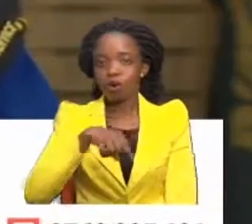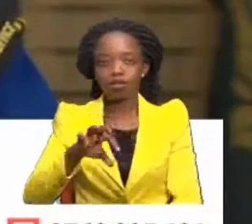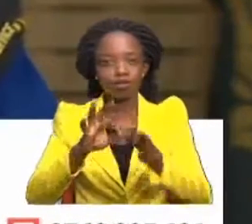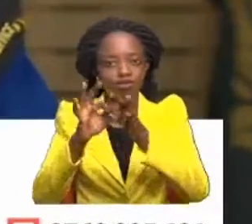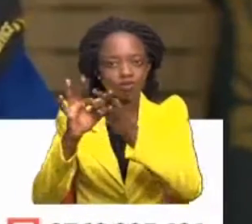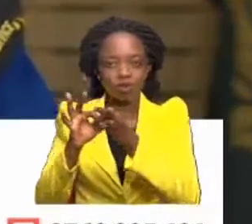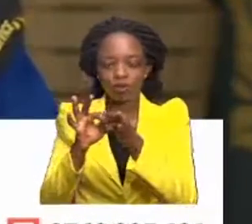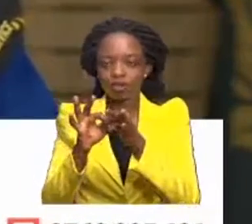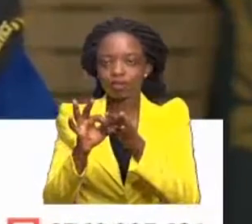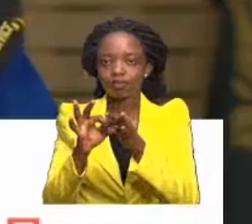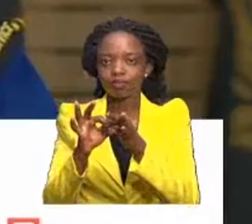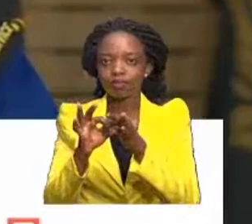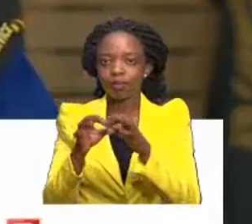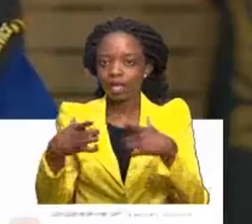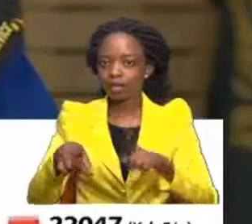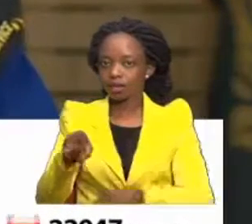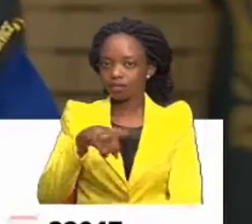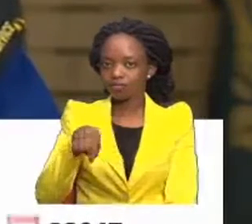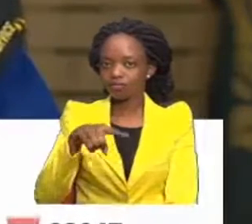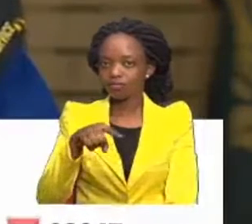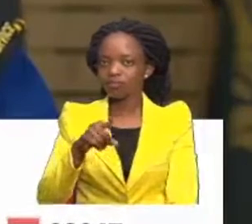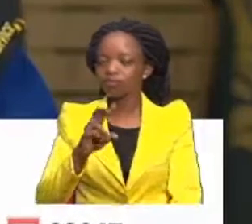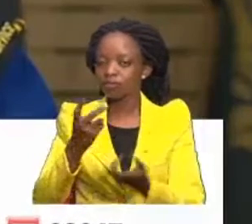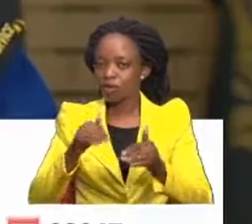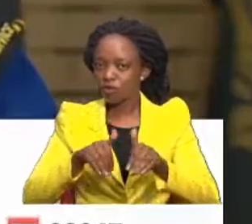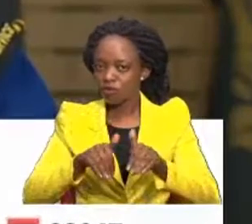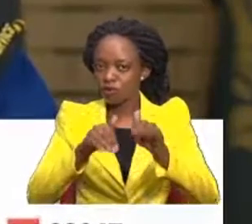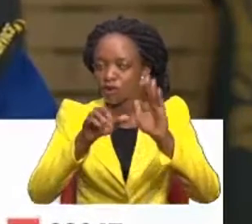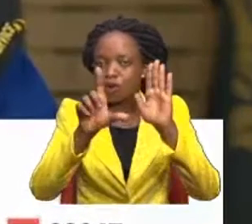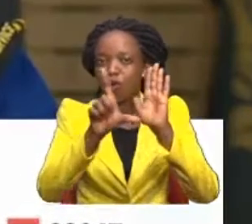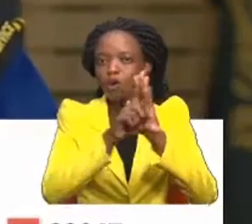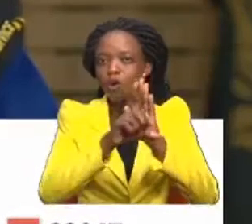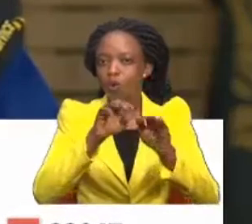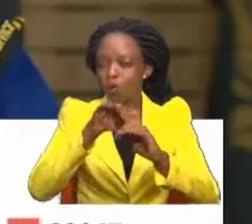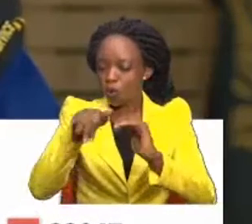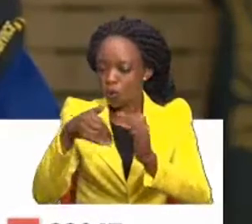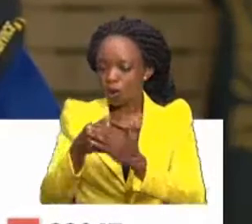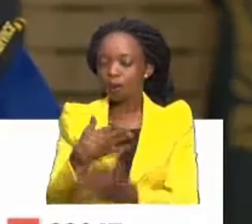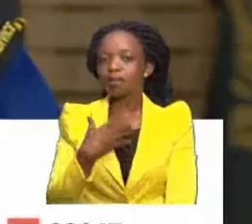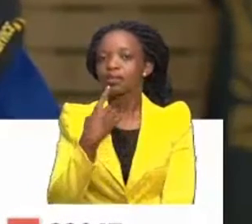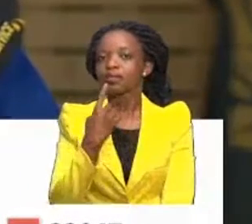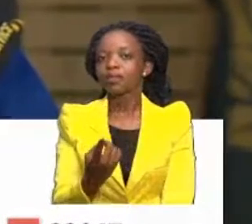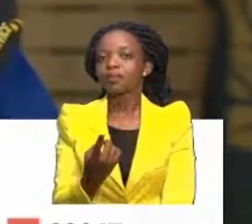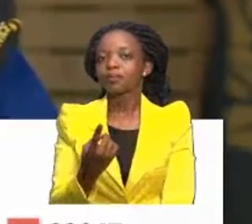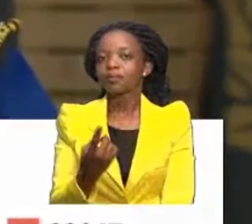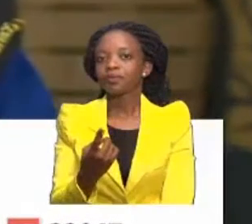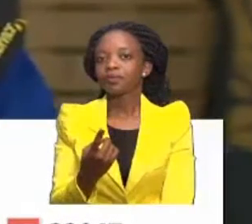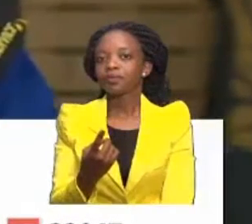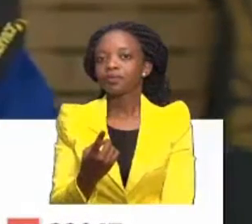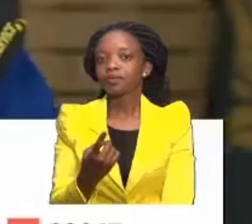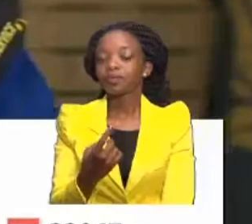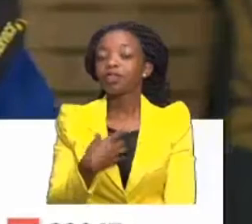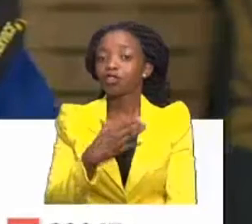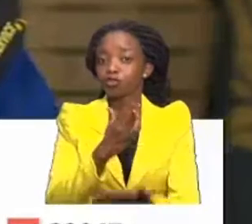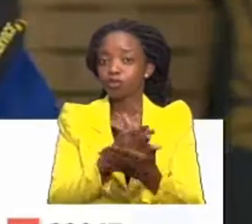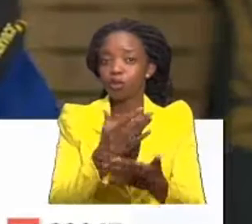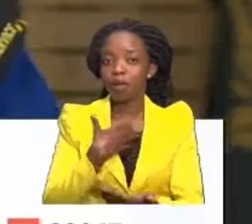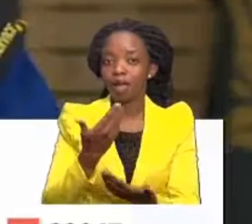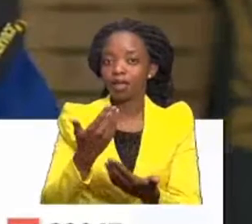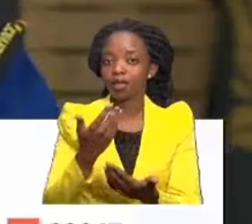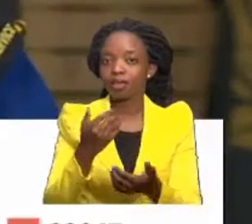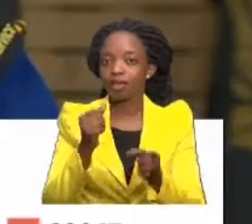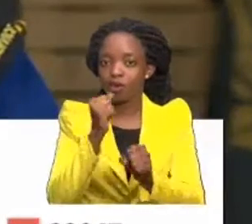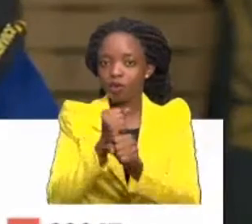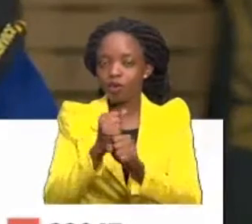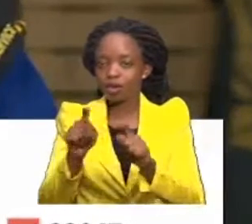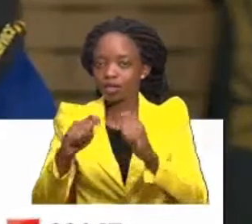cooperate, let us observe these regulations, and I'm sure my colleague